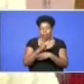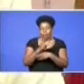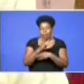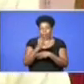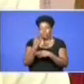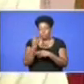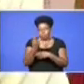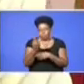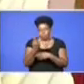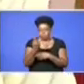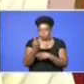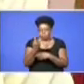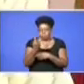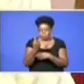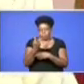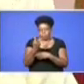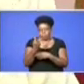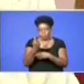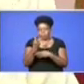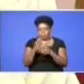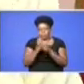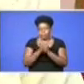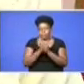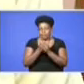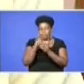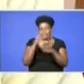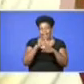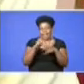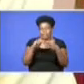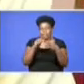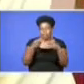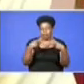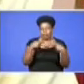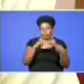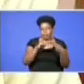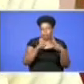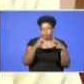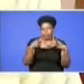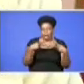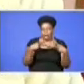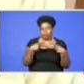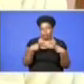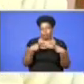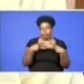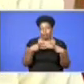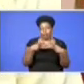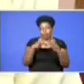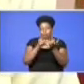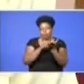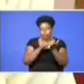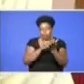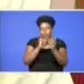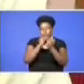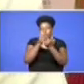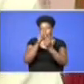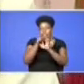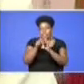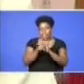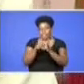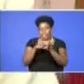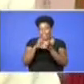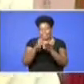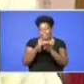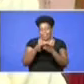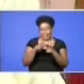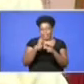entity, meaning that if you have strength is in numbers. So when you have numbers, you could have boards like the Poultry Association, and then this is something you could